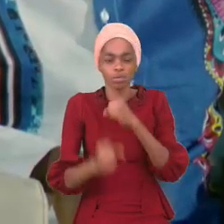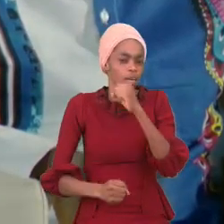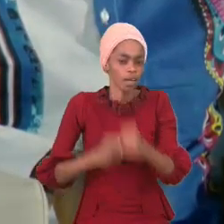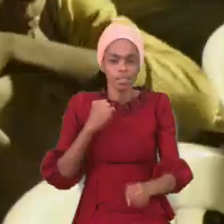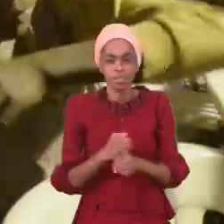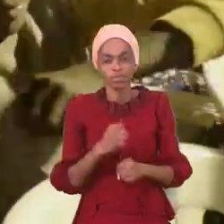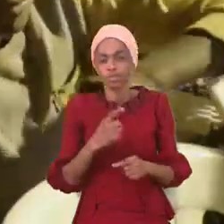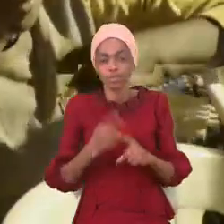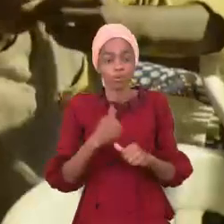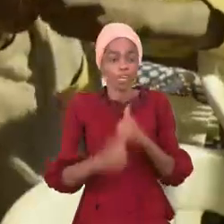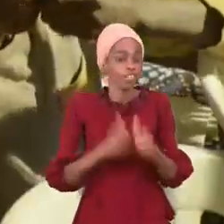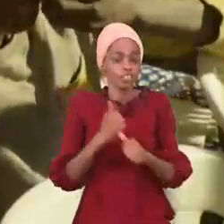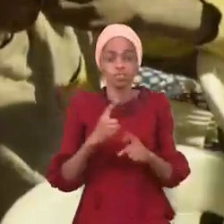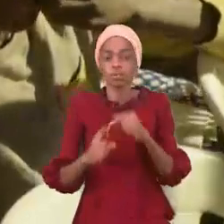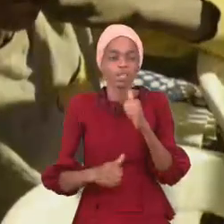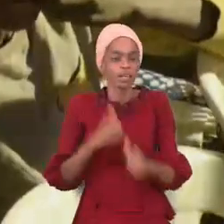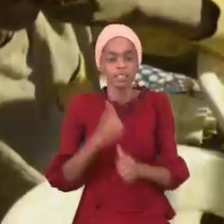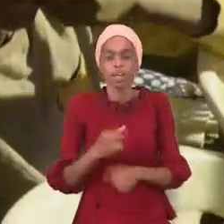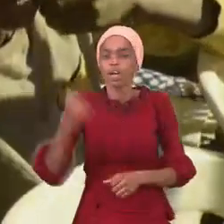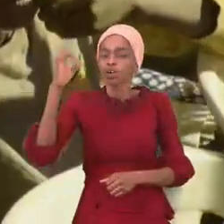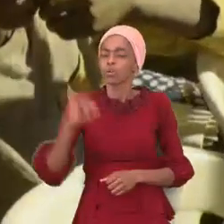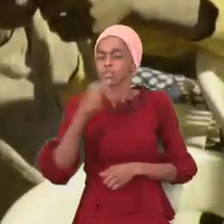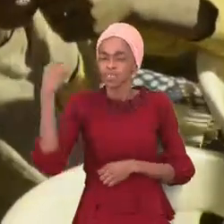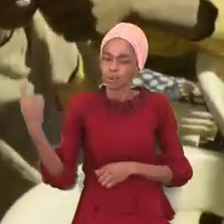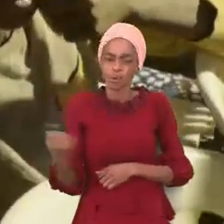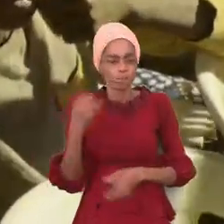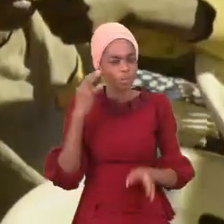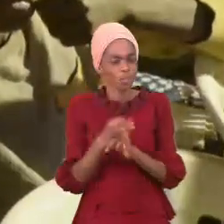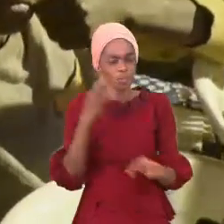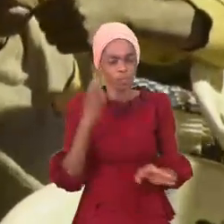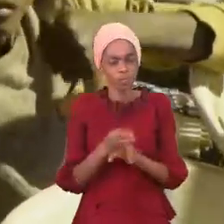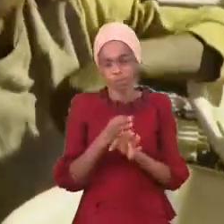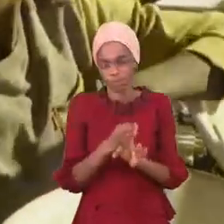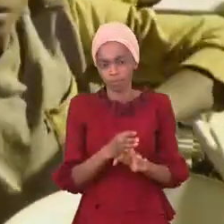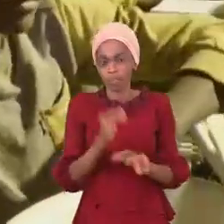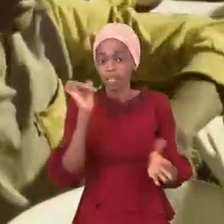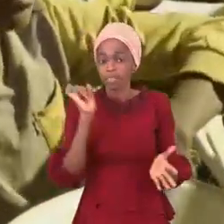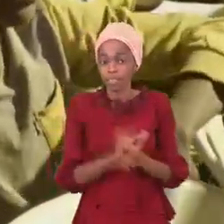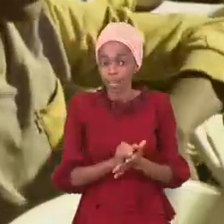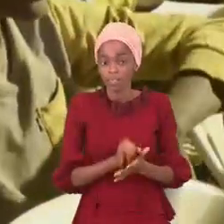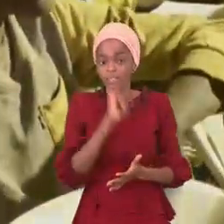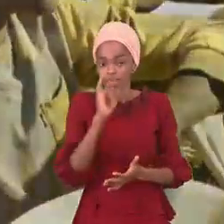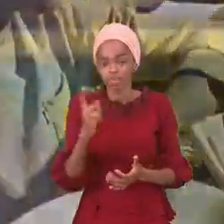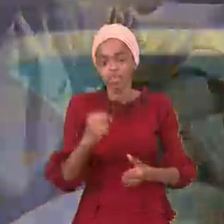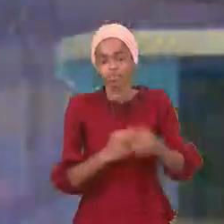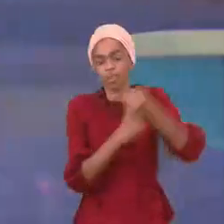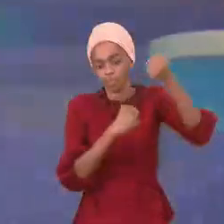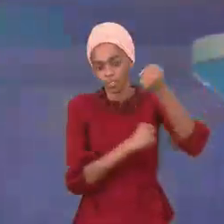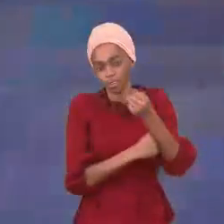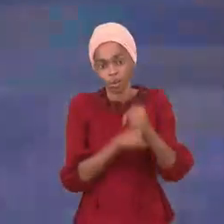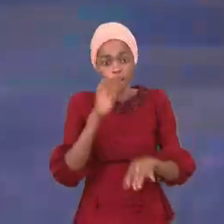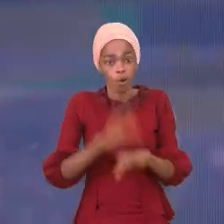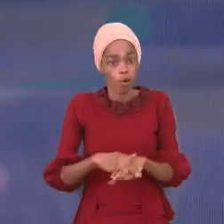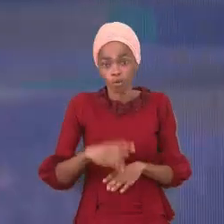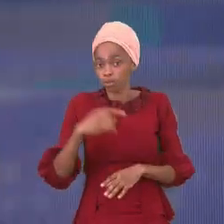year, God is always faithful. That is the foundation on which we